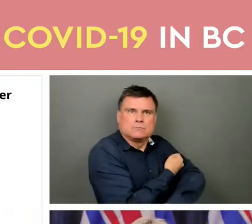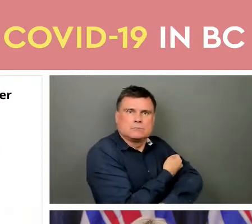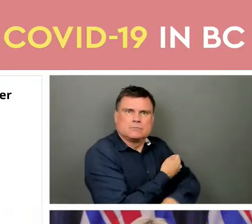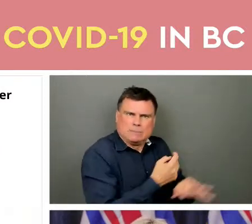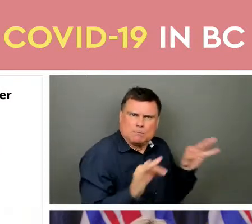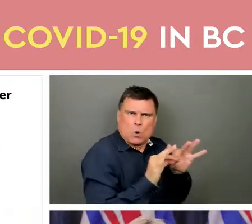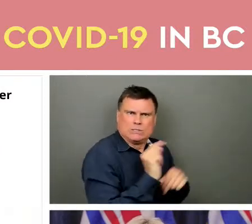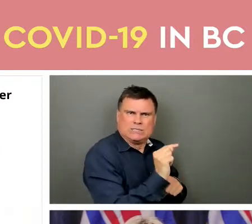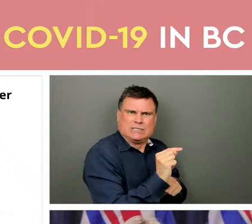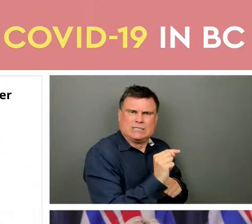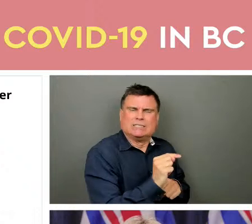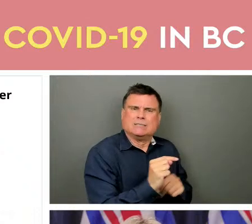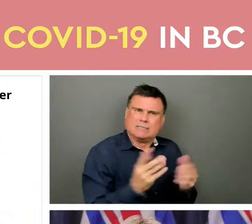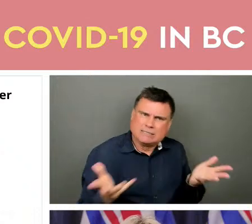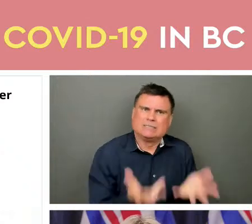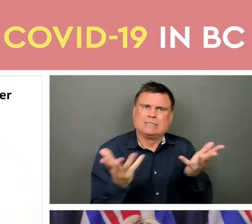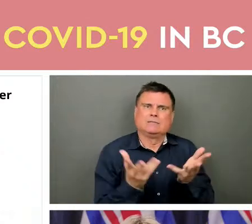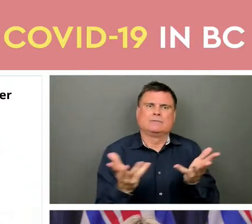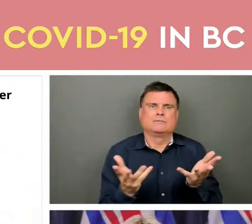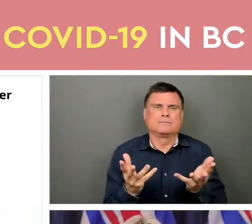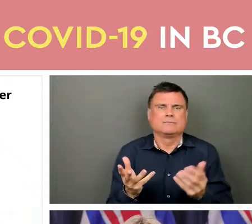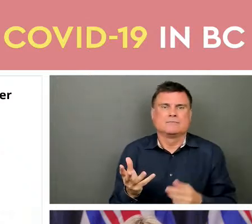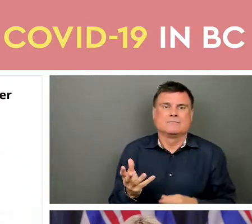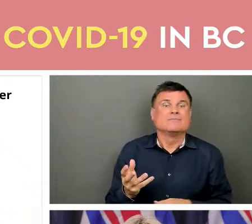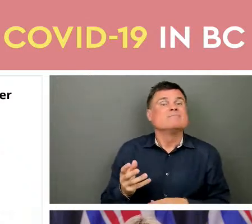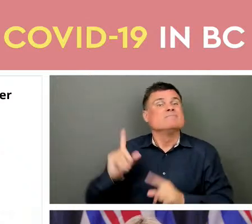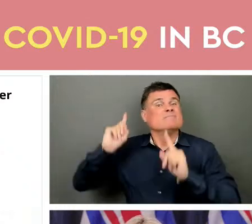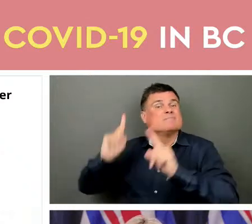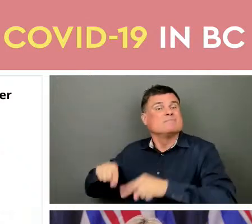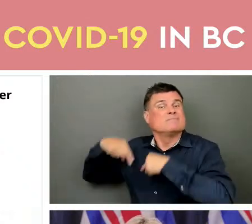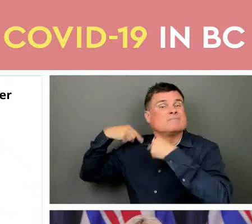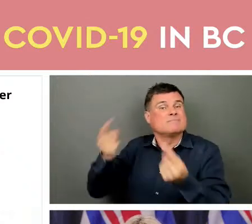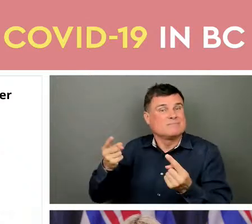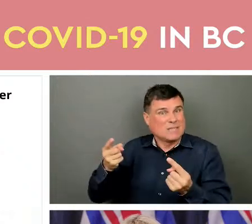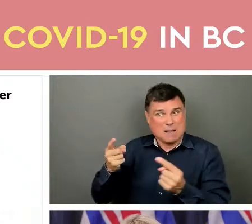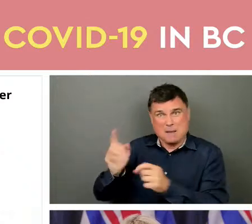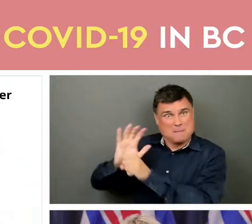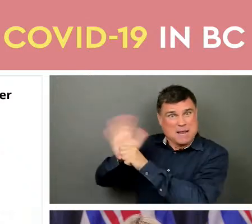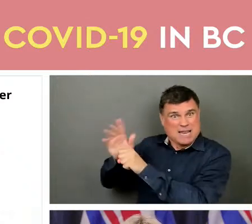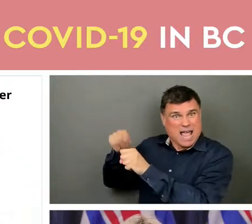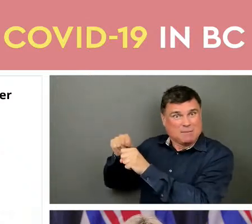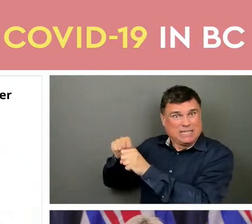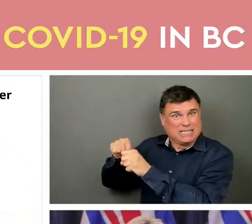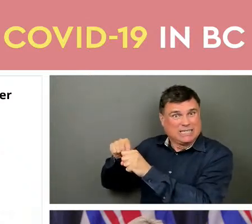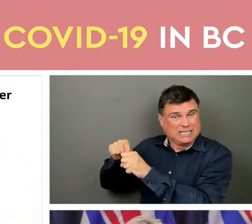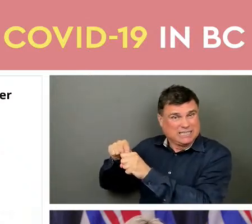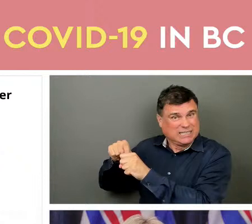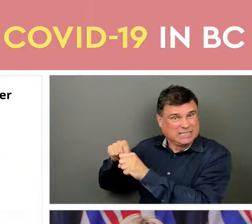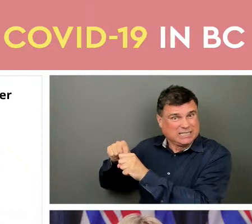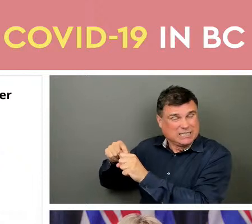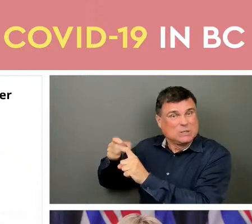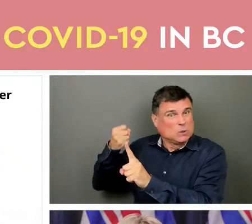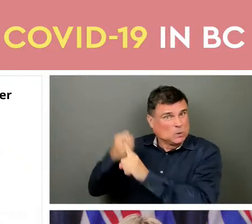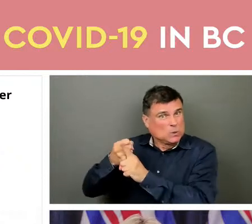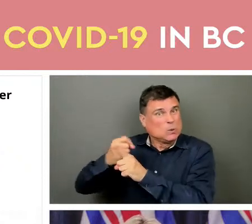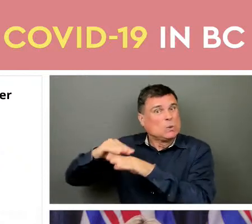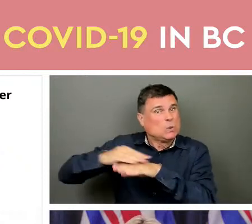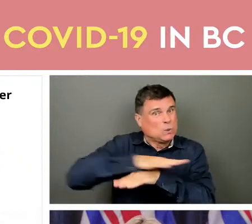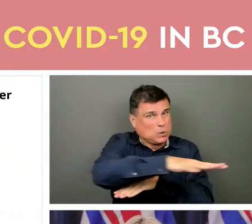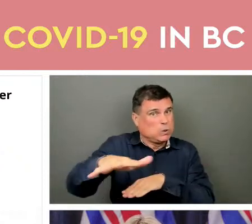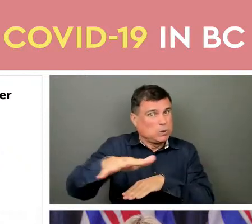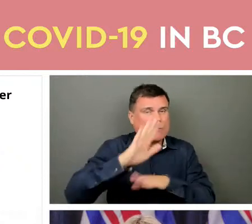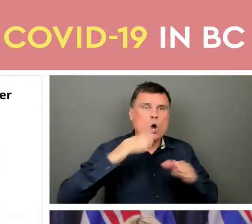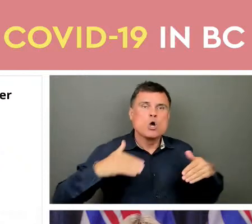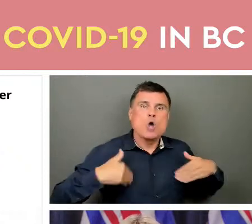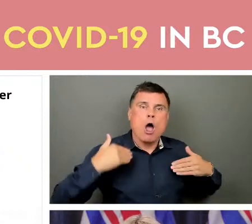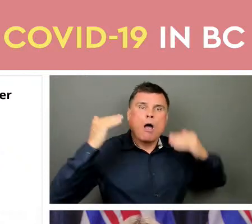negatively impacted, particularly young adults, have been in this pandemic, whether it's from unemployment, job